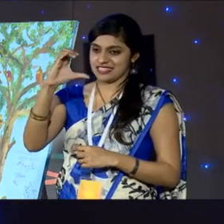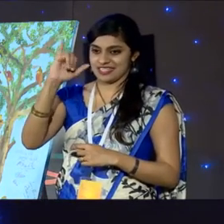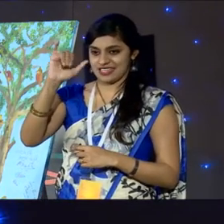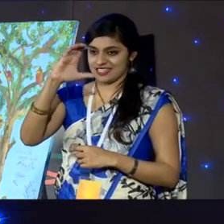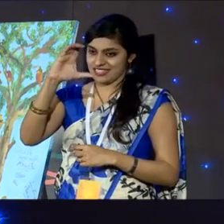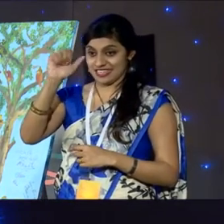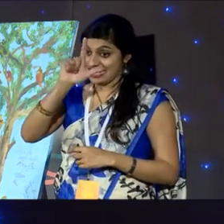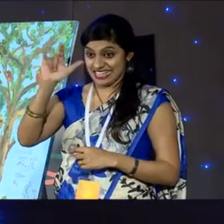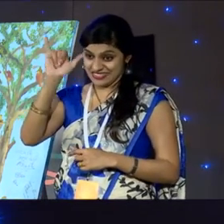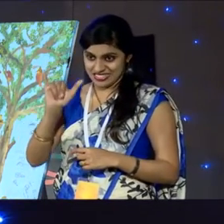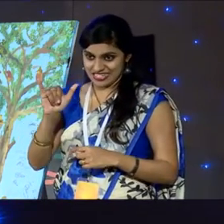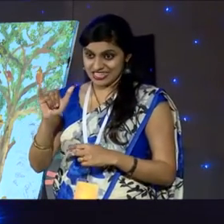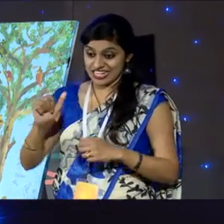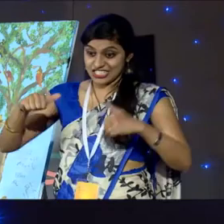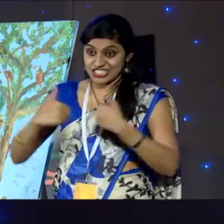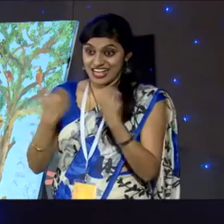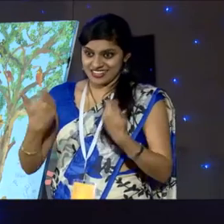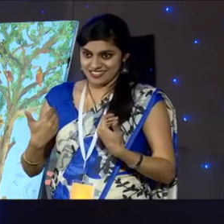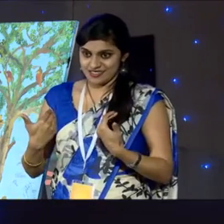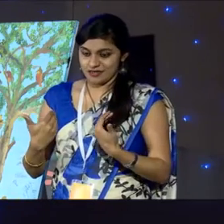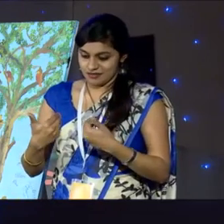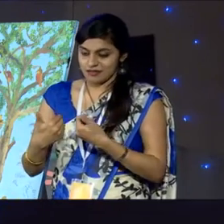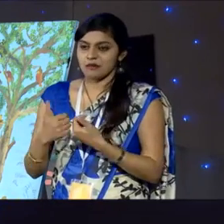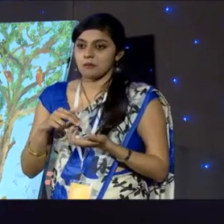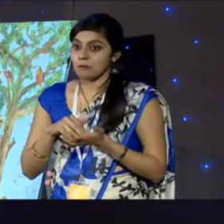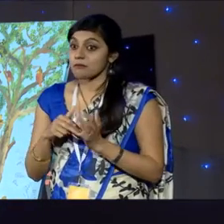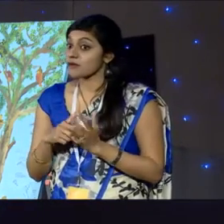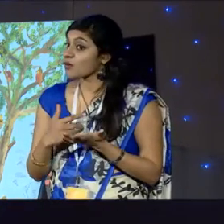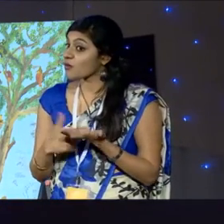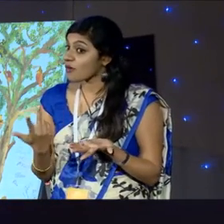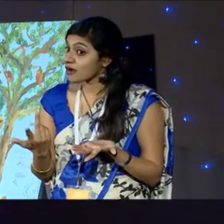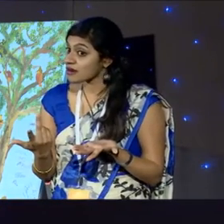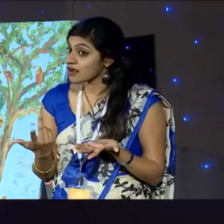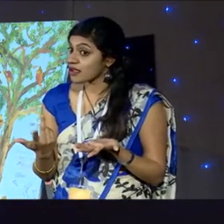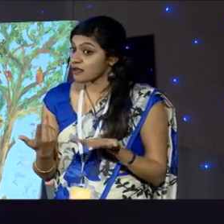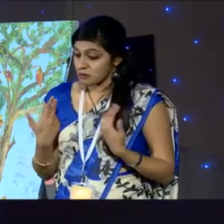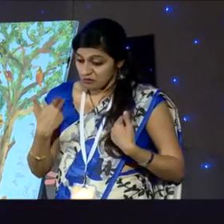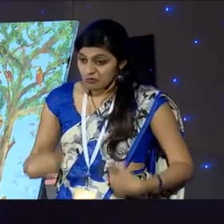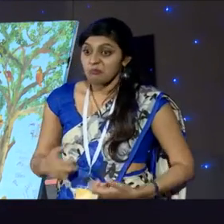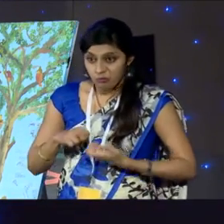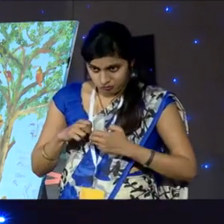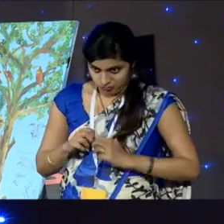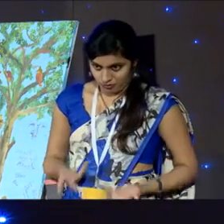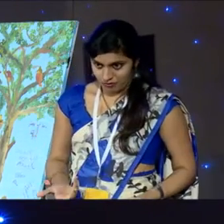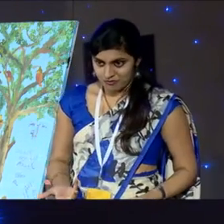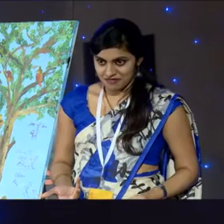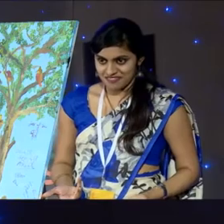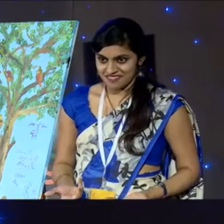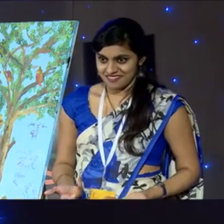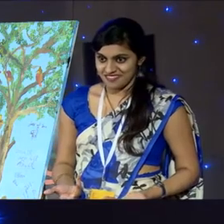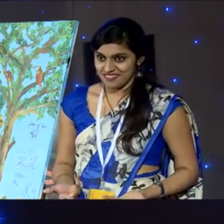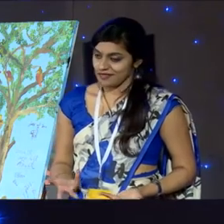was relationships. No, don't start thinking it was not that. But I always used to be in